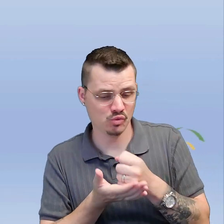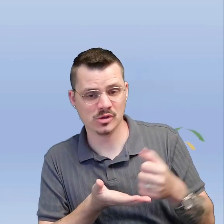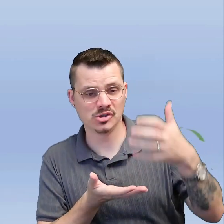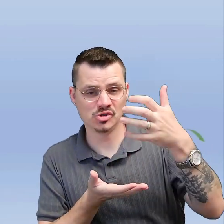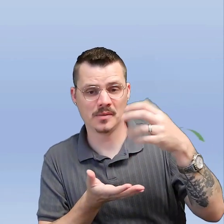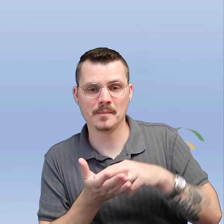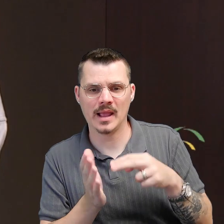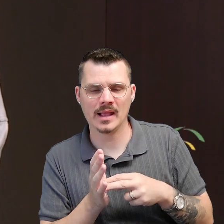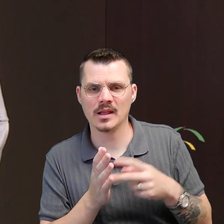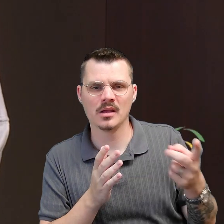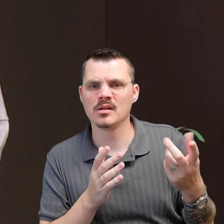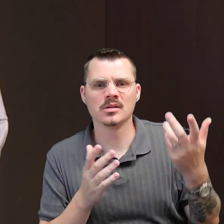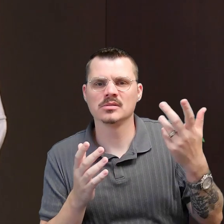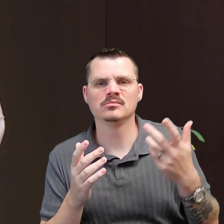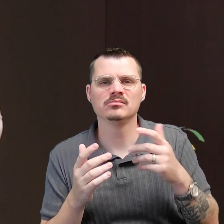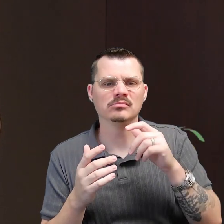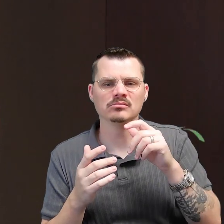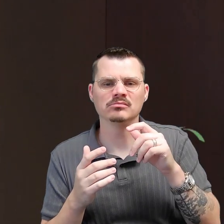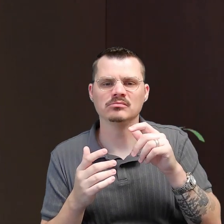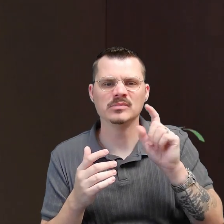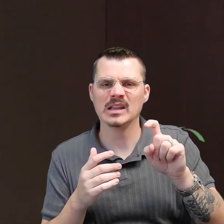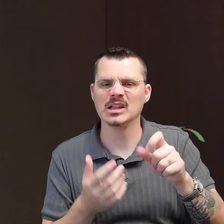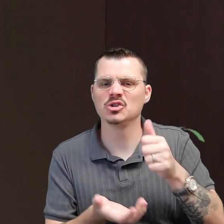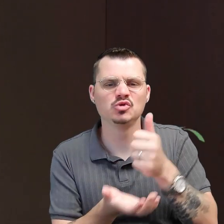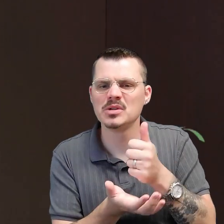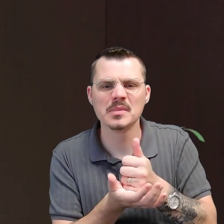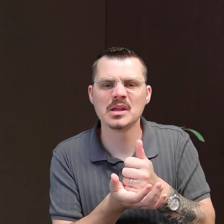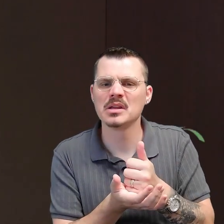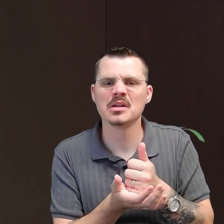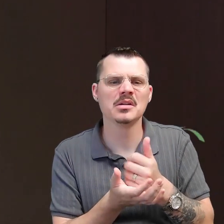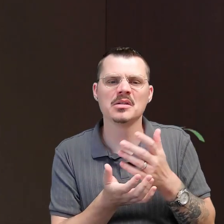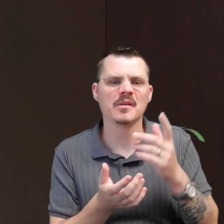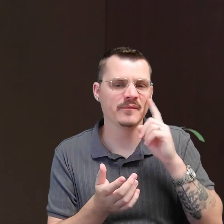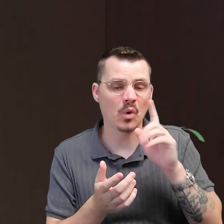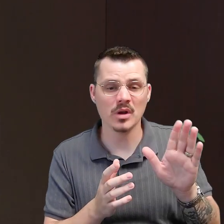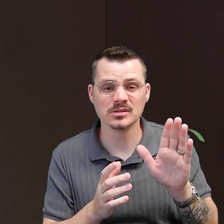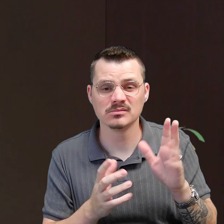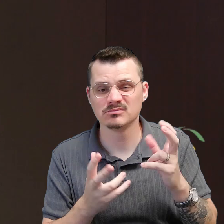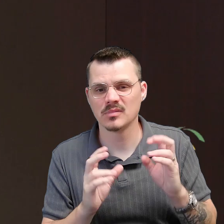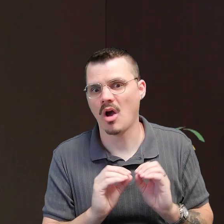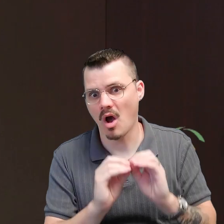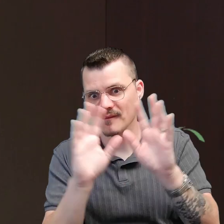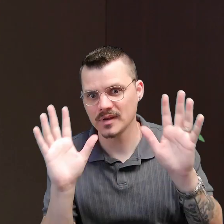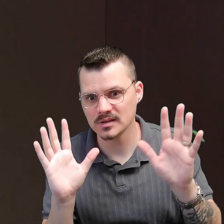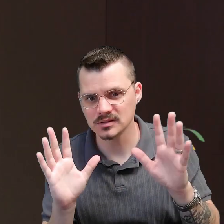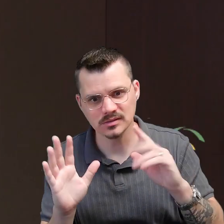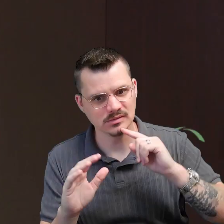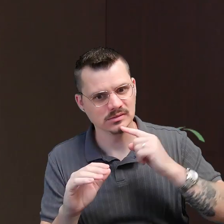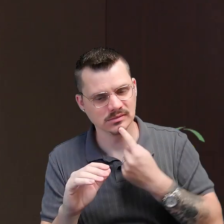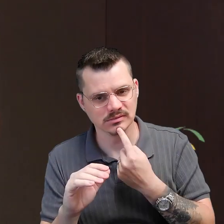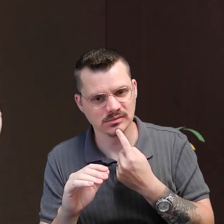rich meant that he was immunized against needing treatment for his very obvious and very